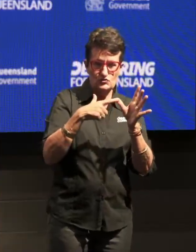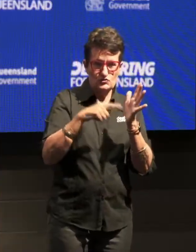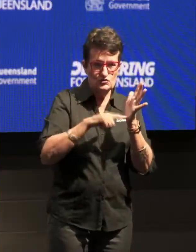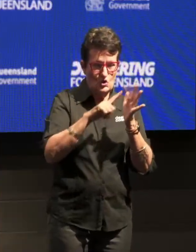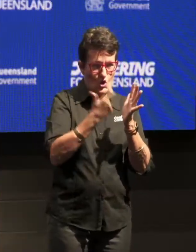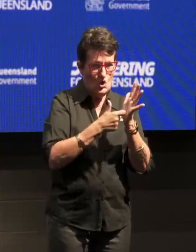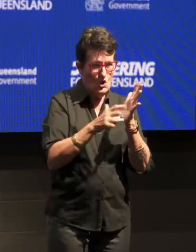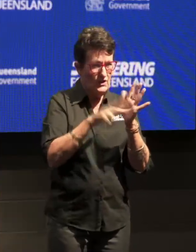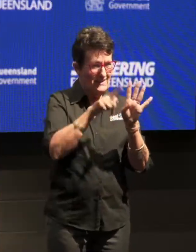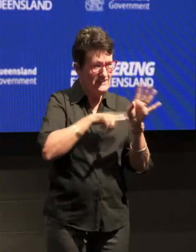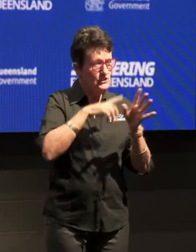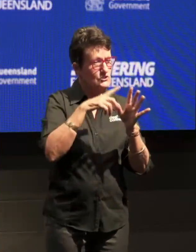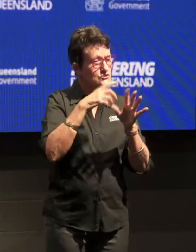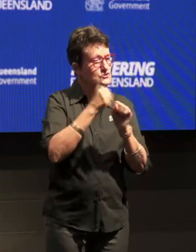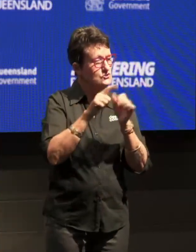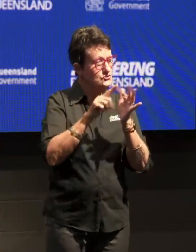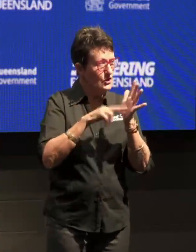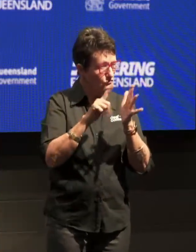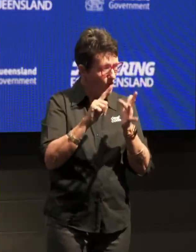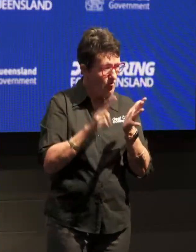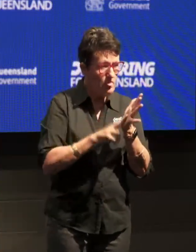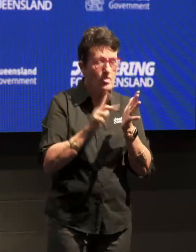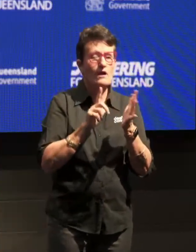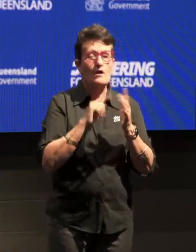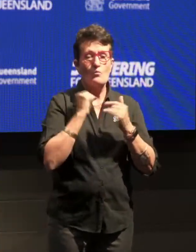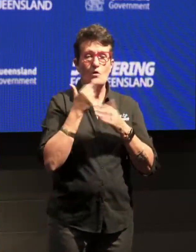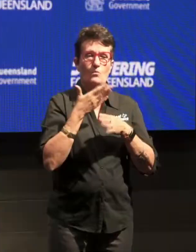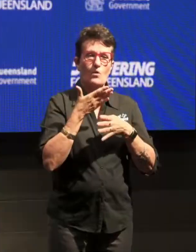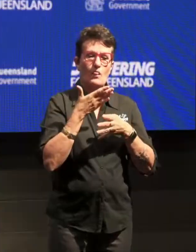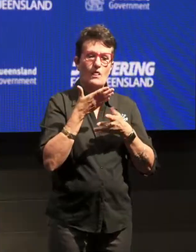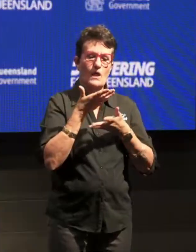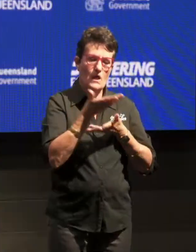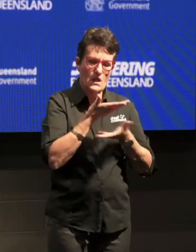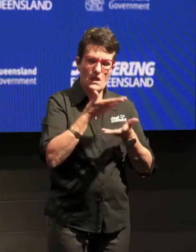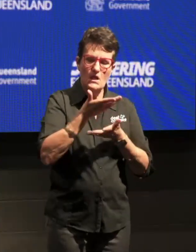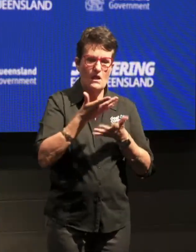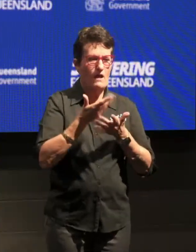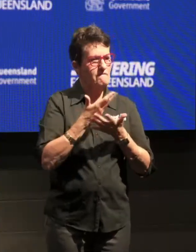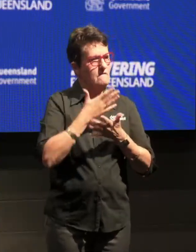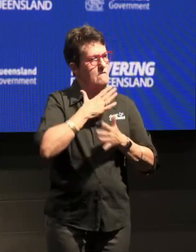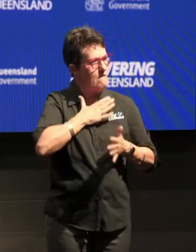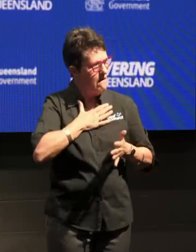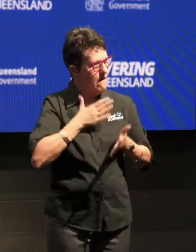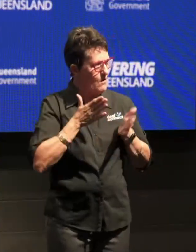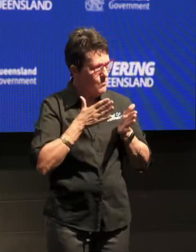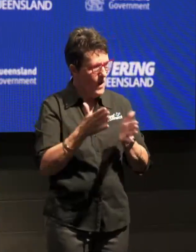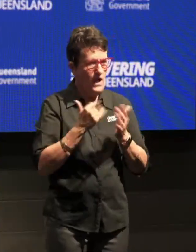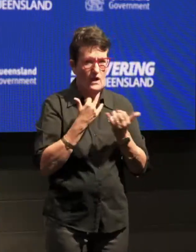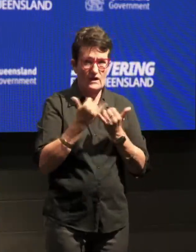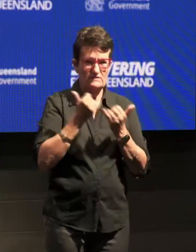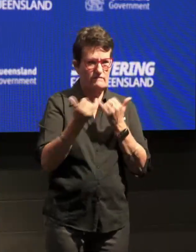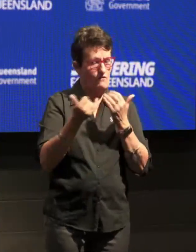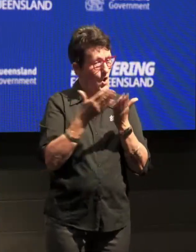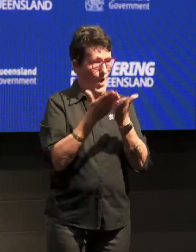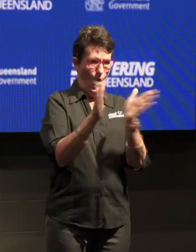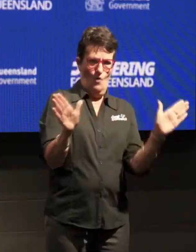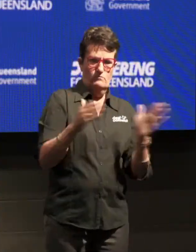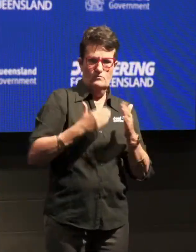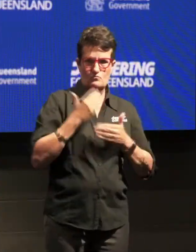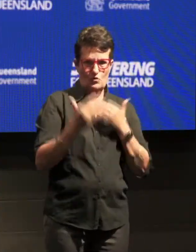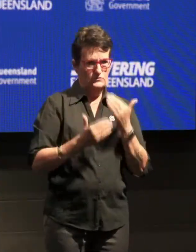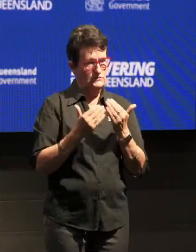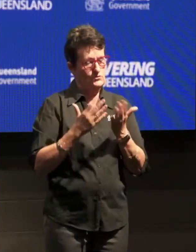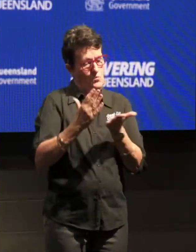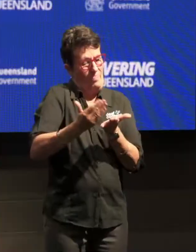be, the Cabinet will discuss it in a measured way. We'll make sure that it's transparent, and we'll make sure that we put the